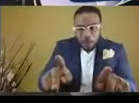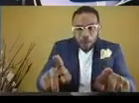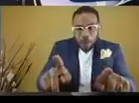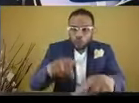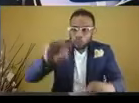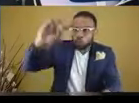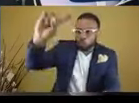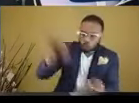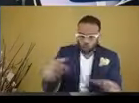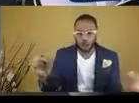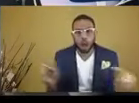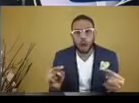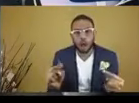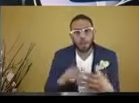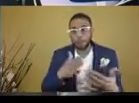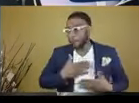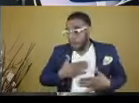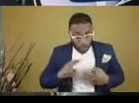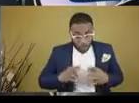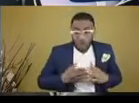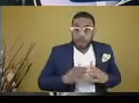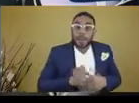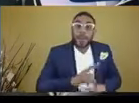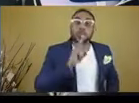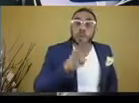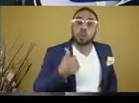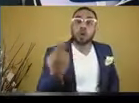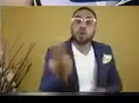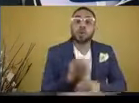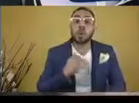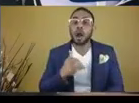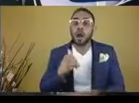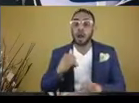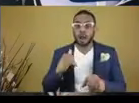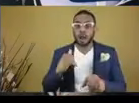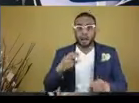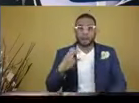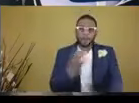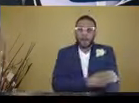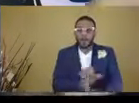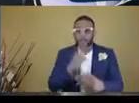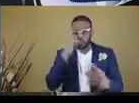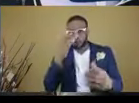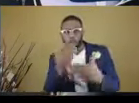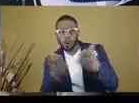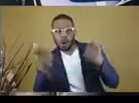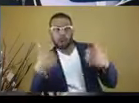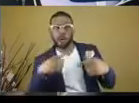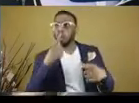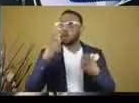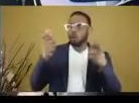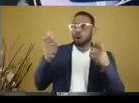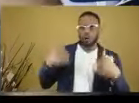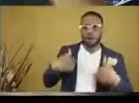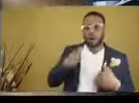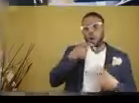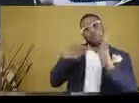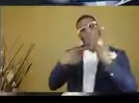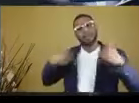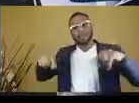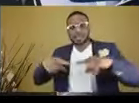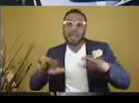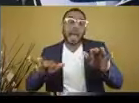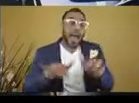the harm to my community, and to make sure that we're using our agency to determine what governs us, who governs us, and who represents us, and how